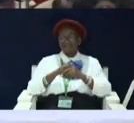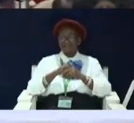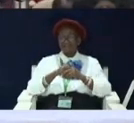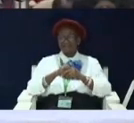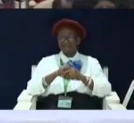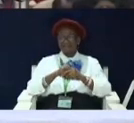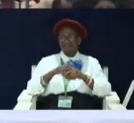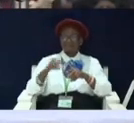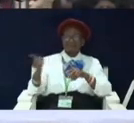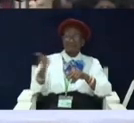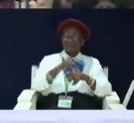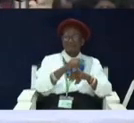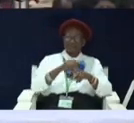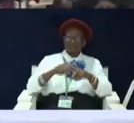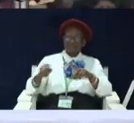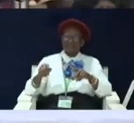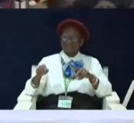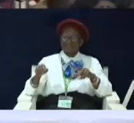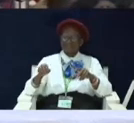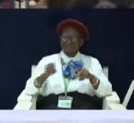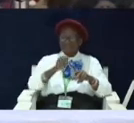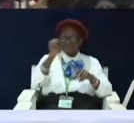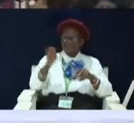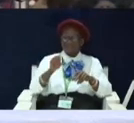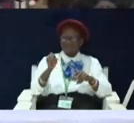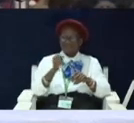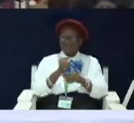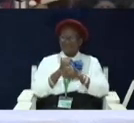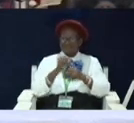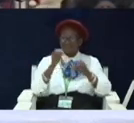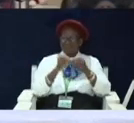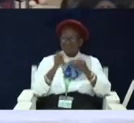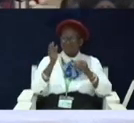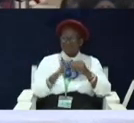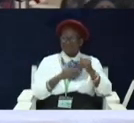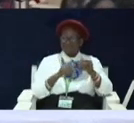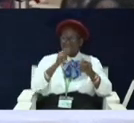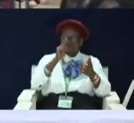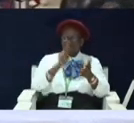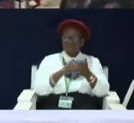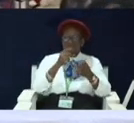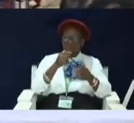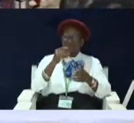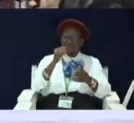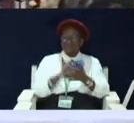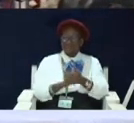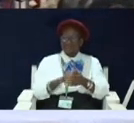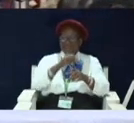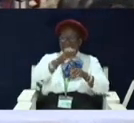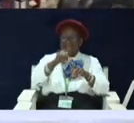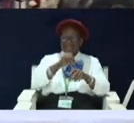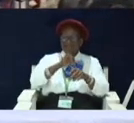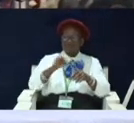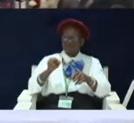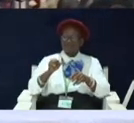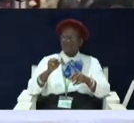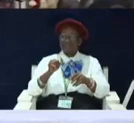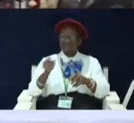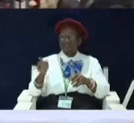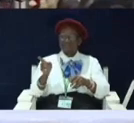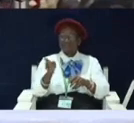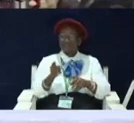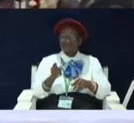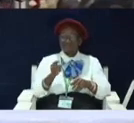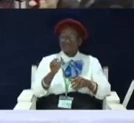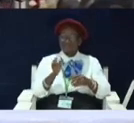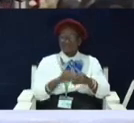You can never get more than double the anointing of your father. O le ni ju ilopo meji ifami royan ti